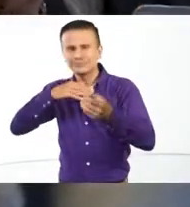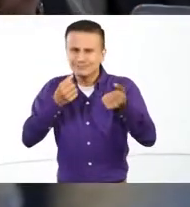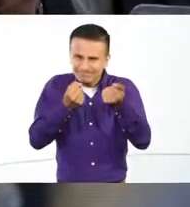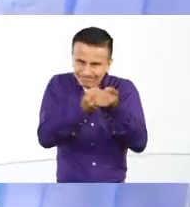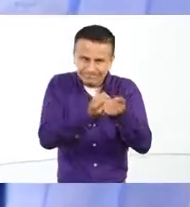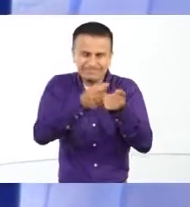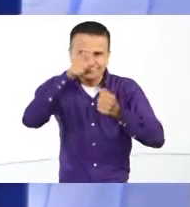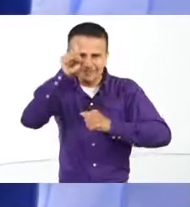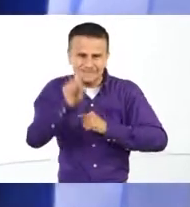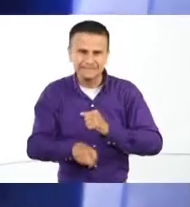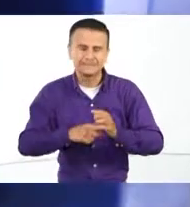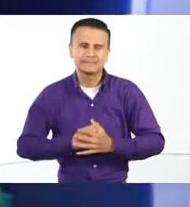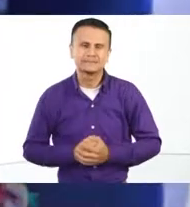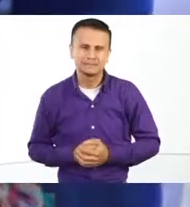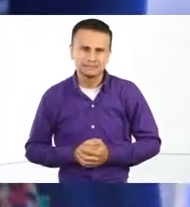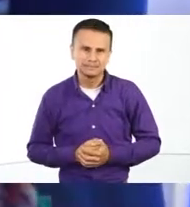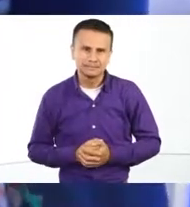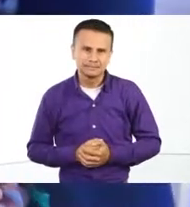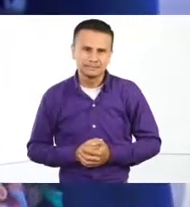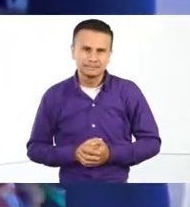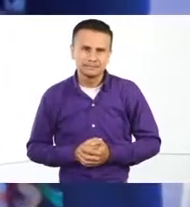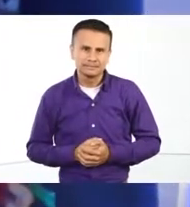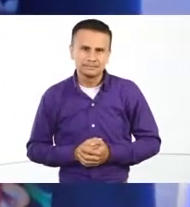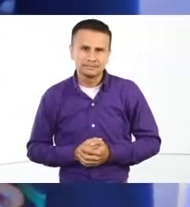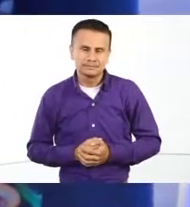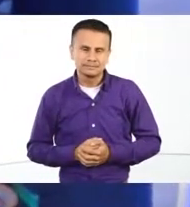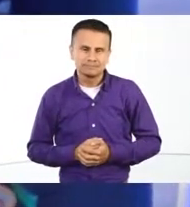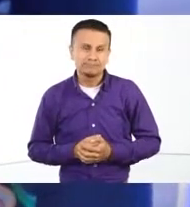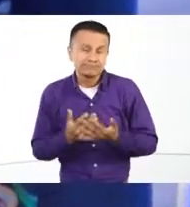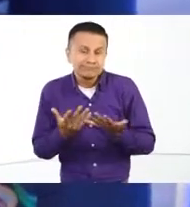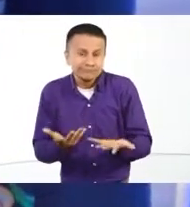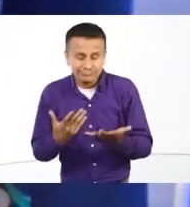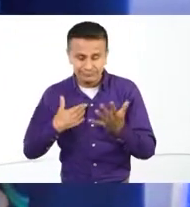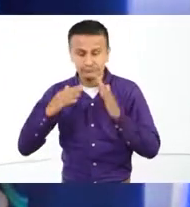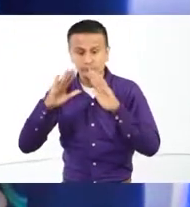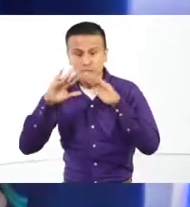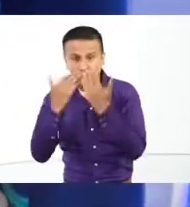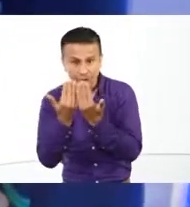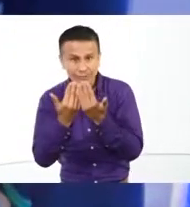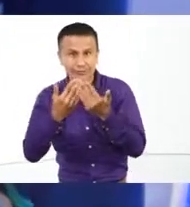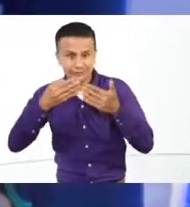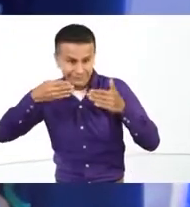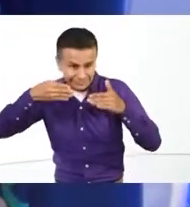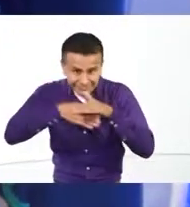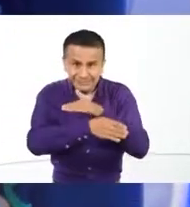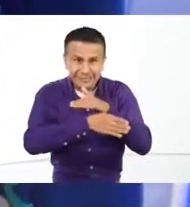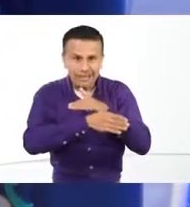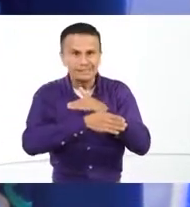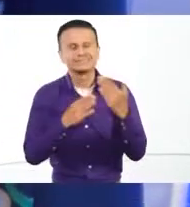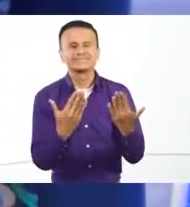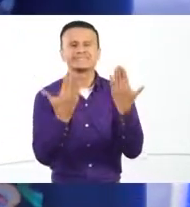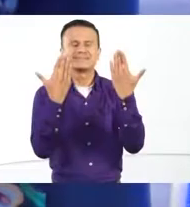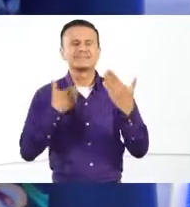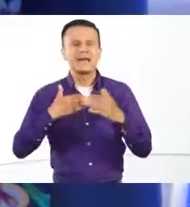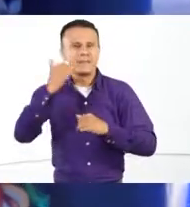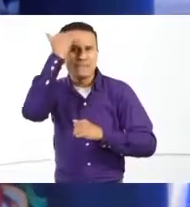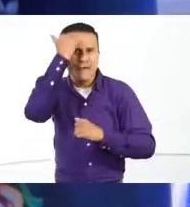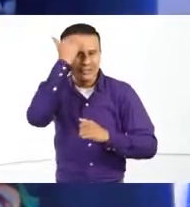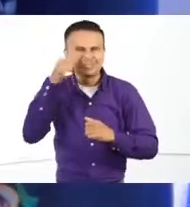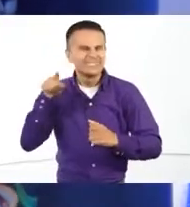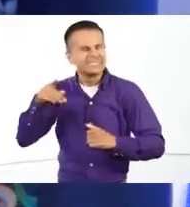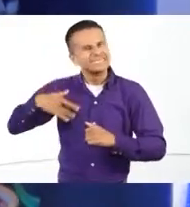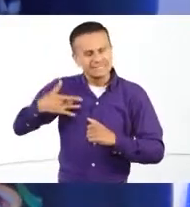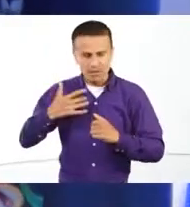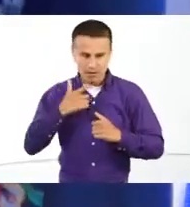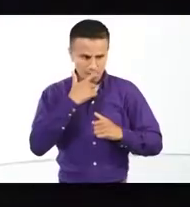in the curriculum, bringing back the context, supporting schools to have a school for all, with that real hands-on, how can we enable teachers